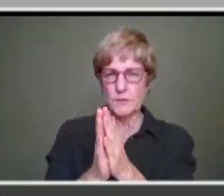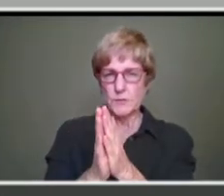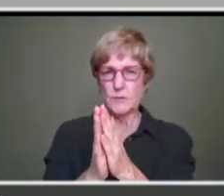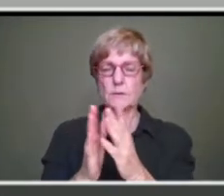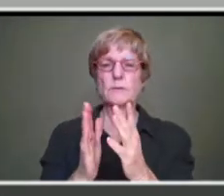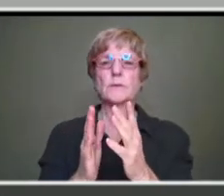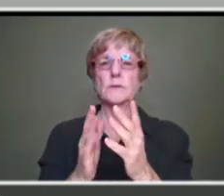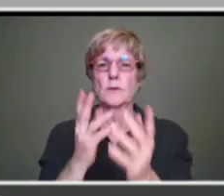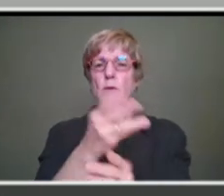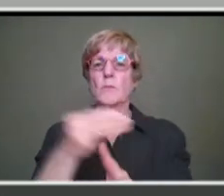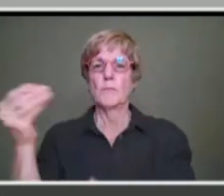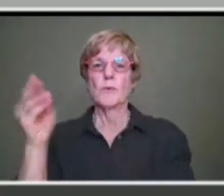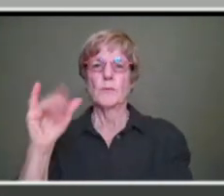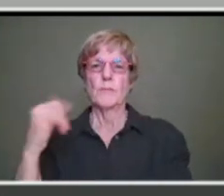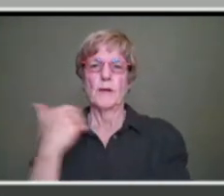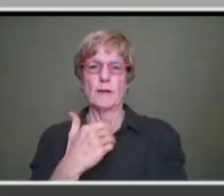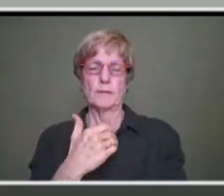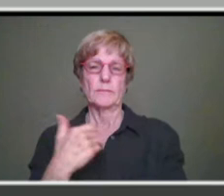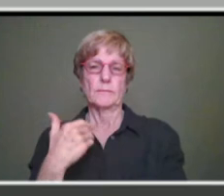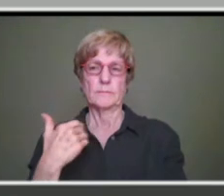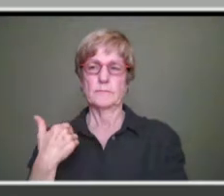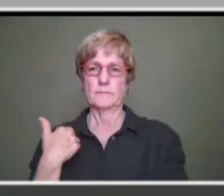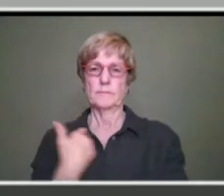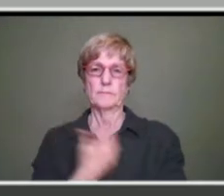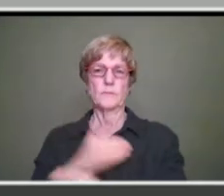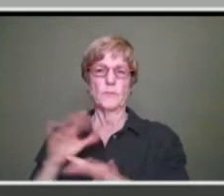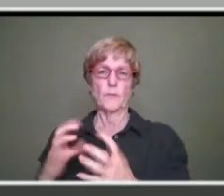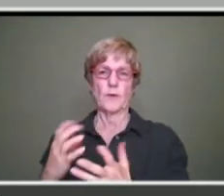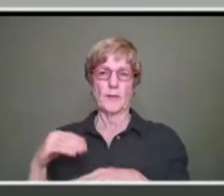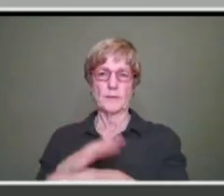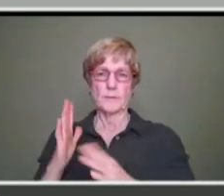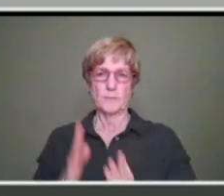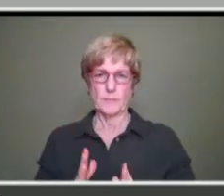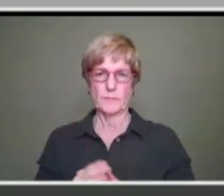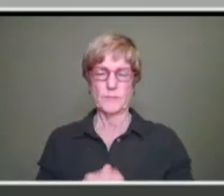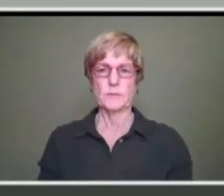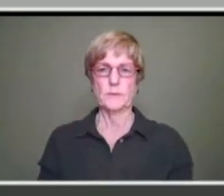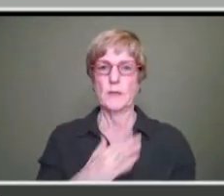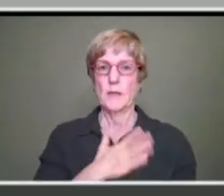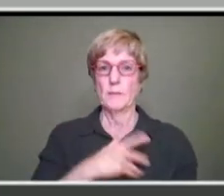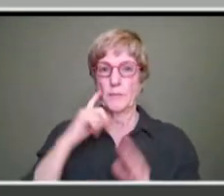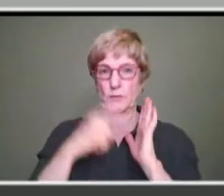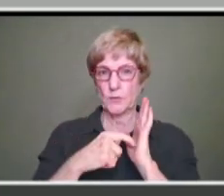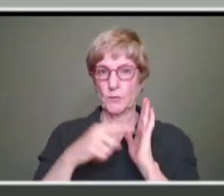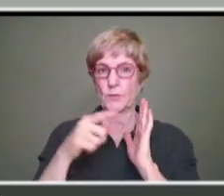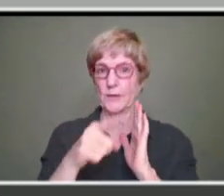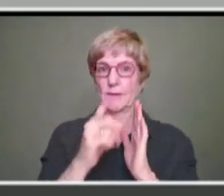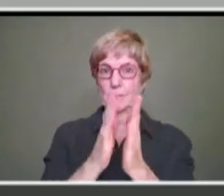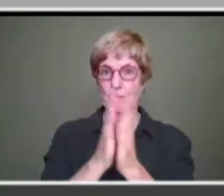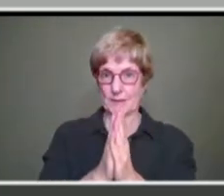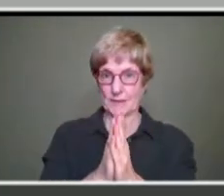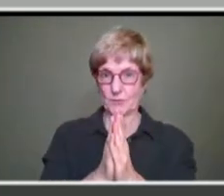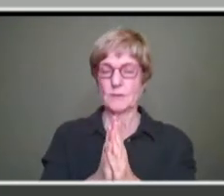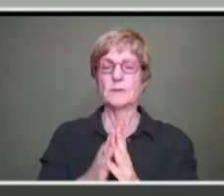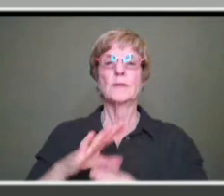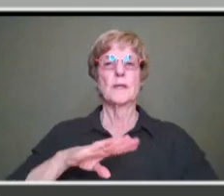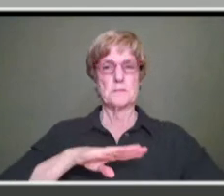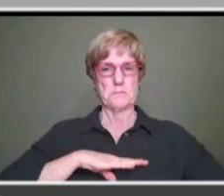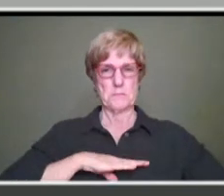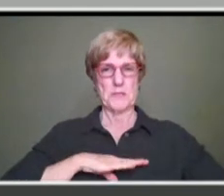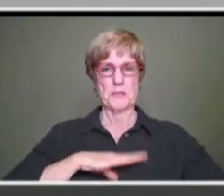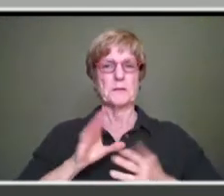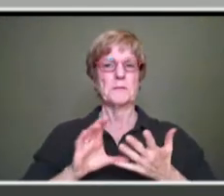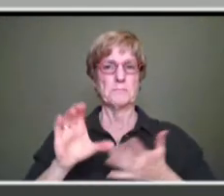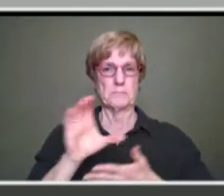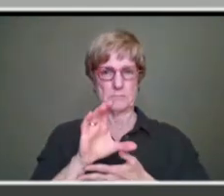pulled by a council member for those that are watching please note that these petitions meet the following criteria